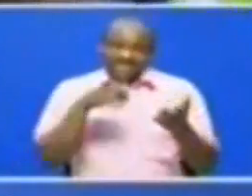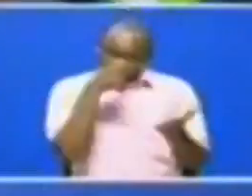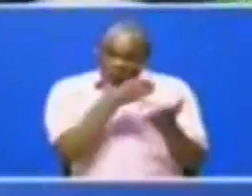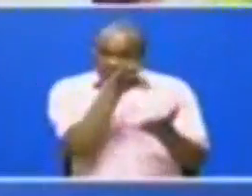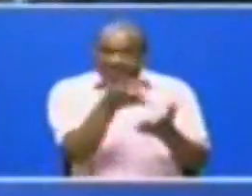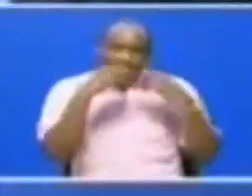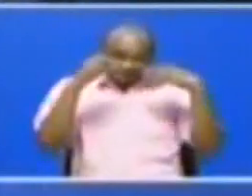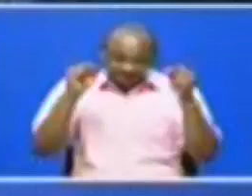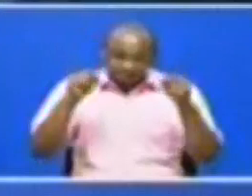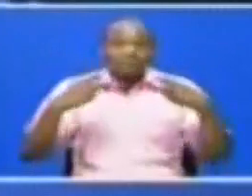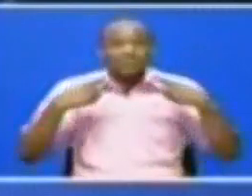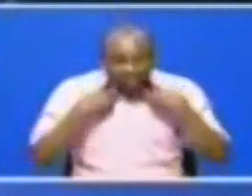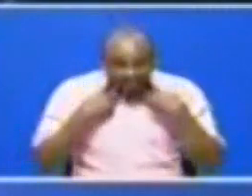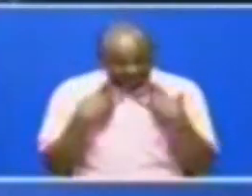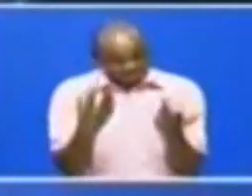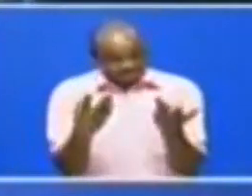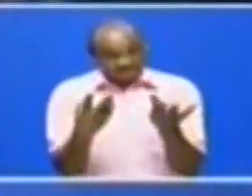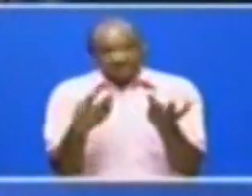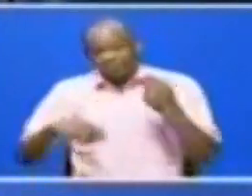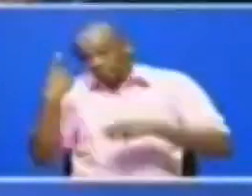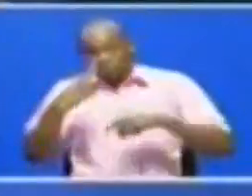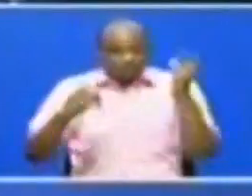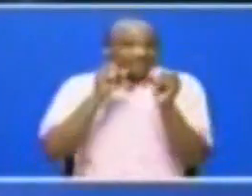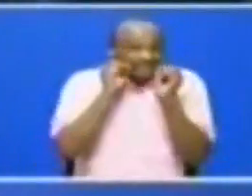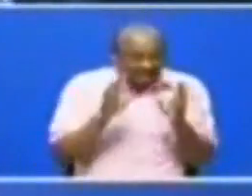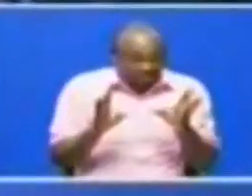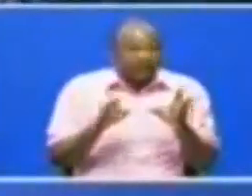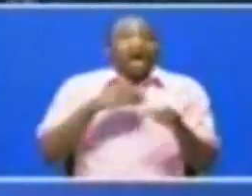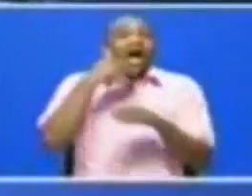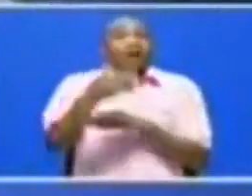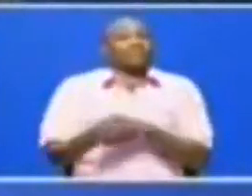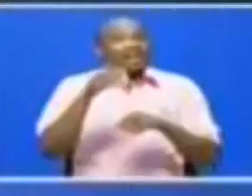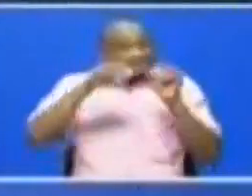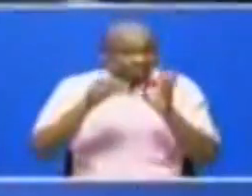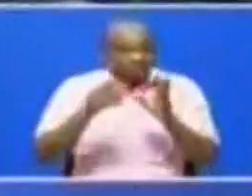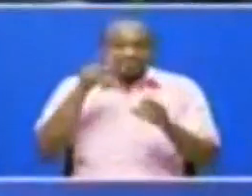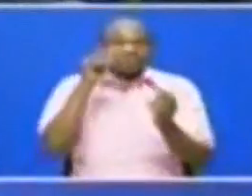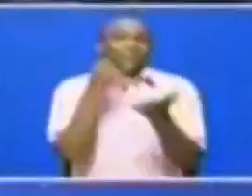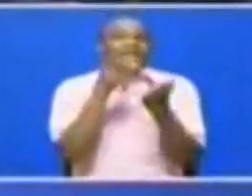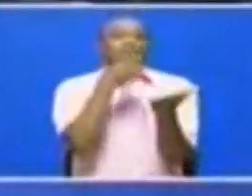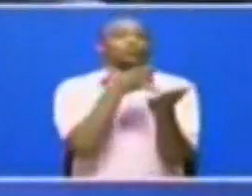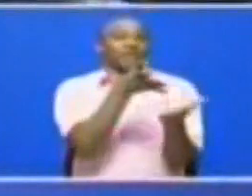a presidential runoff if there was no clear winner after the August 8th polls.